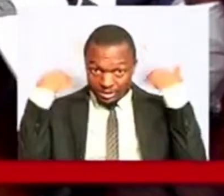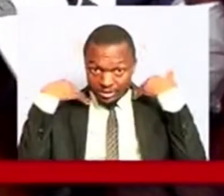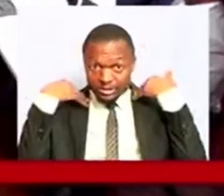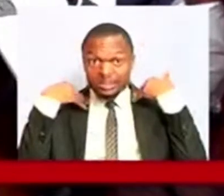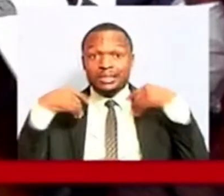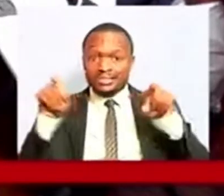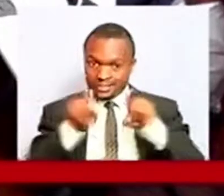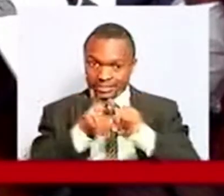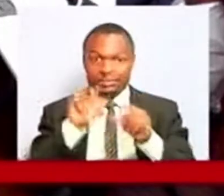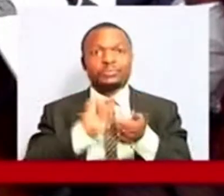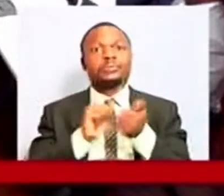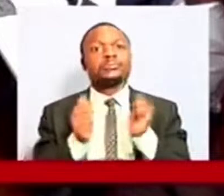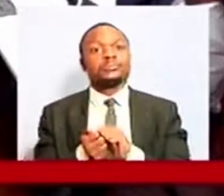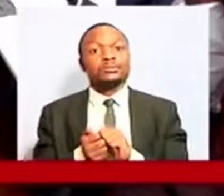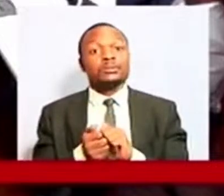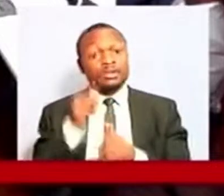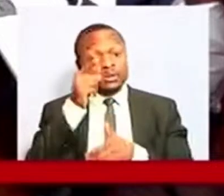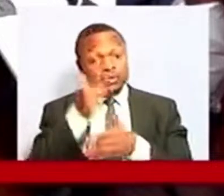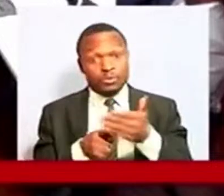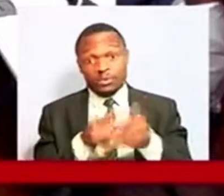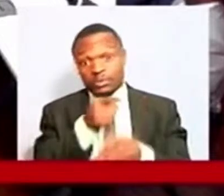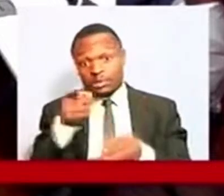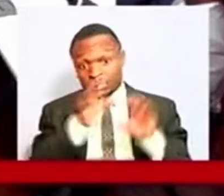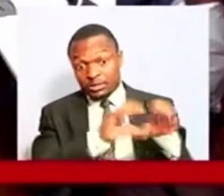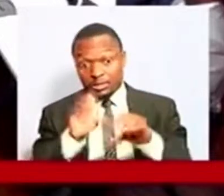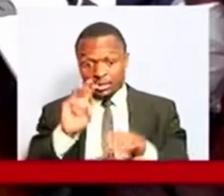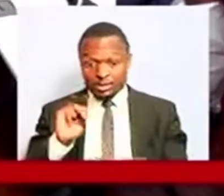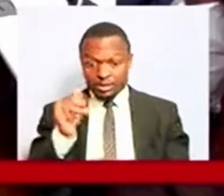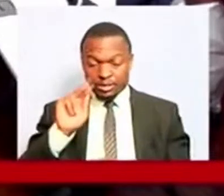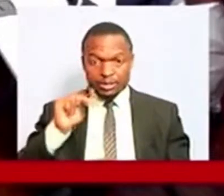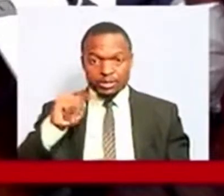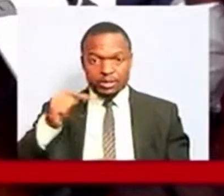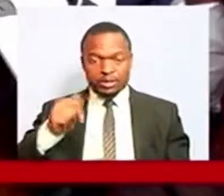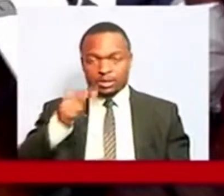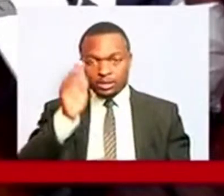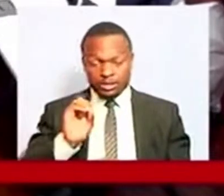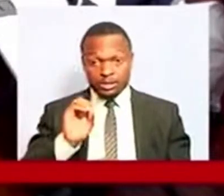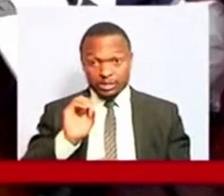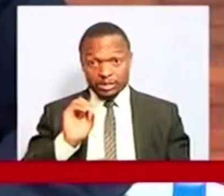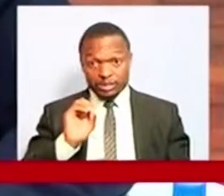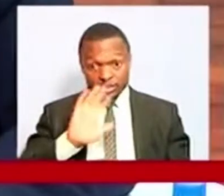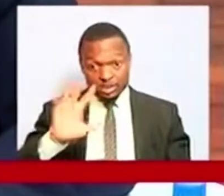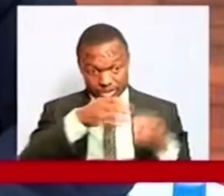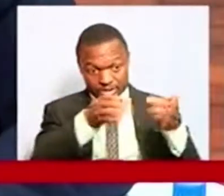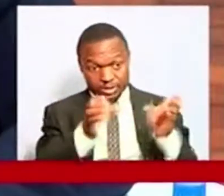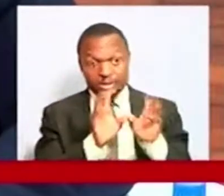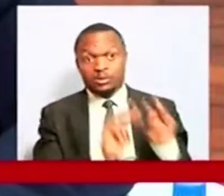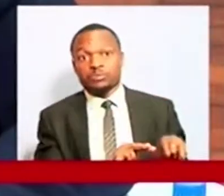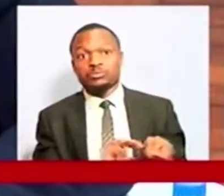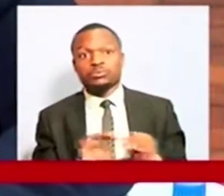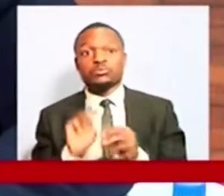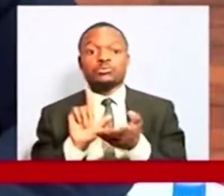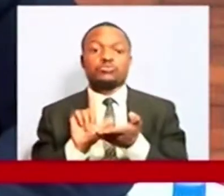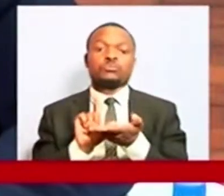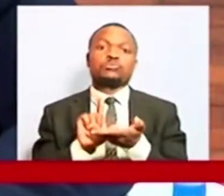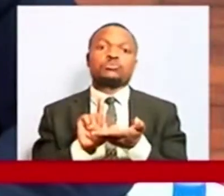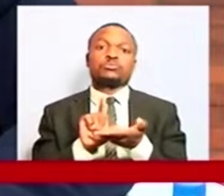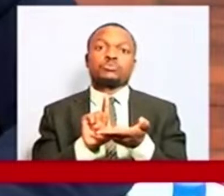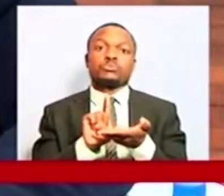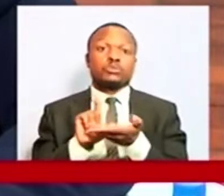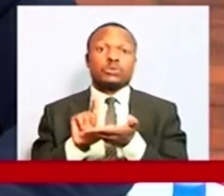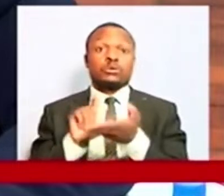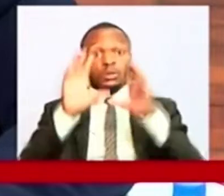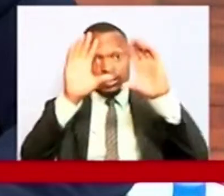Same problems. So what we did with Mangango consensus, my consensus, we moved the loan